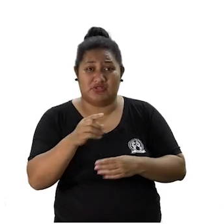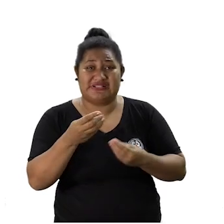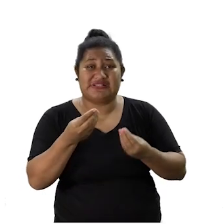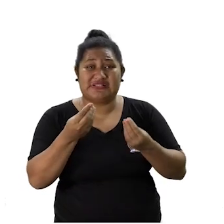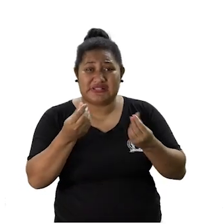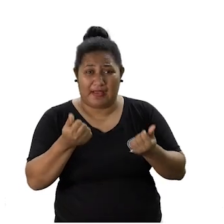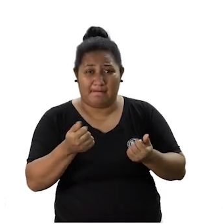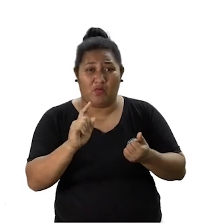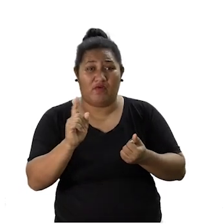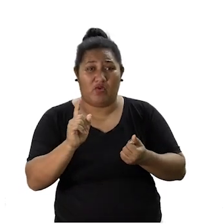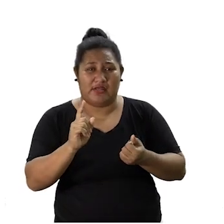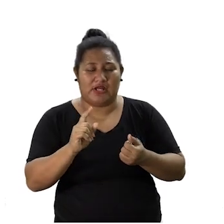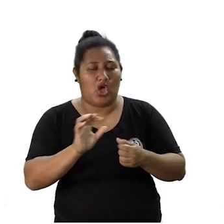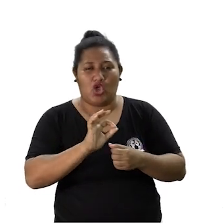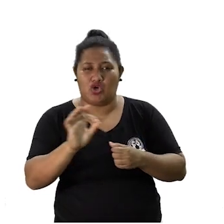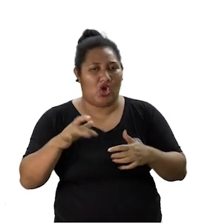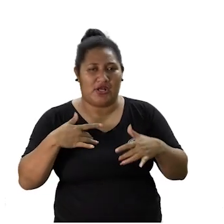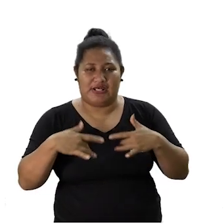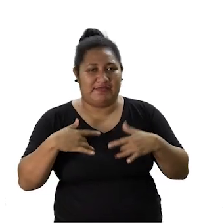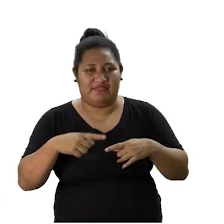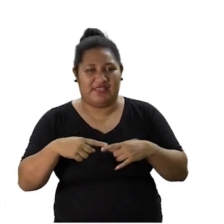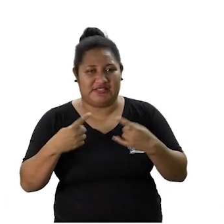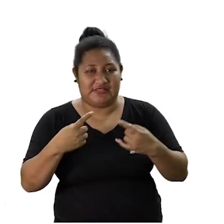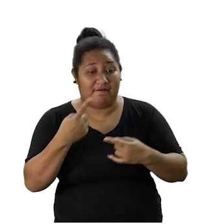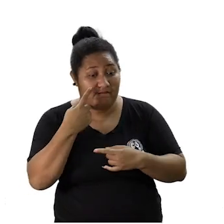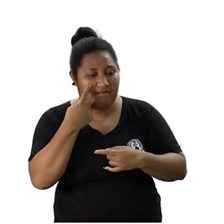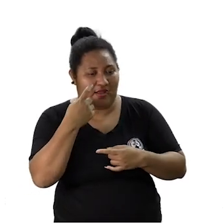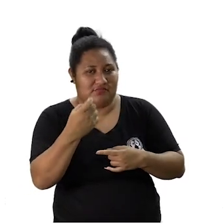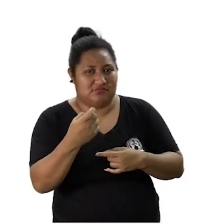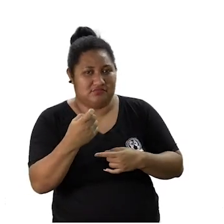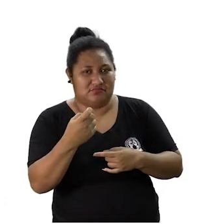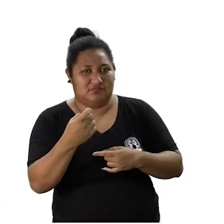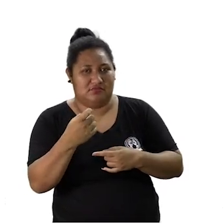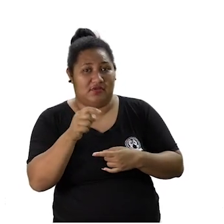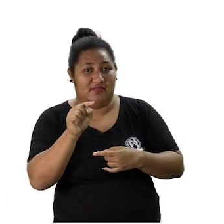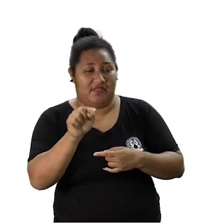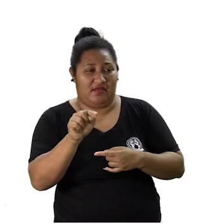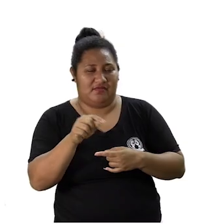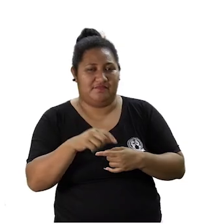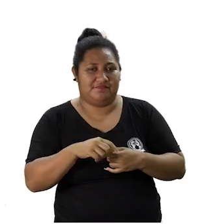of the non-living things that we can, yeah,